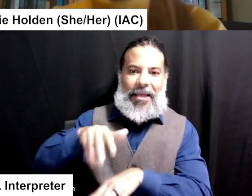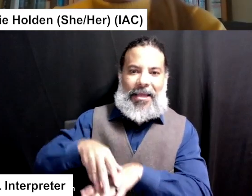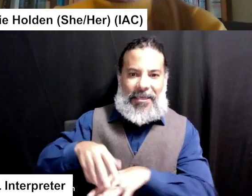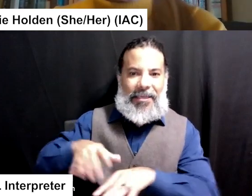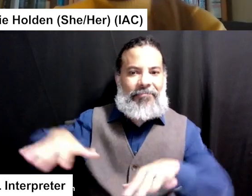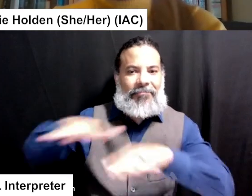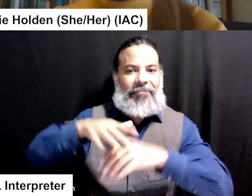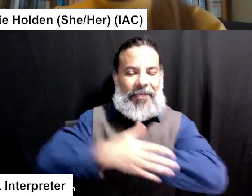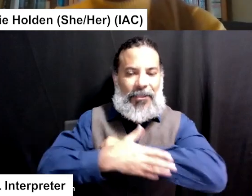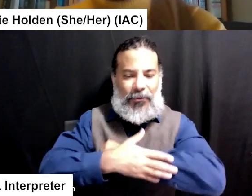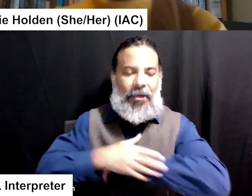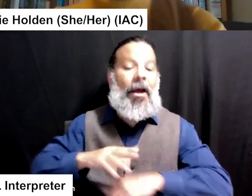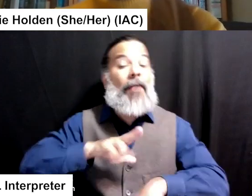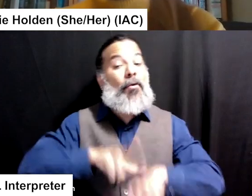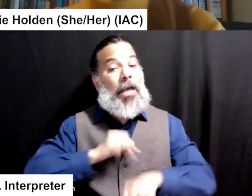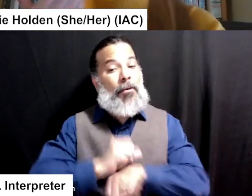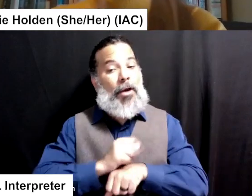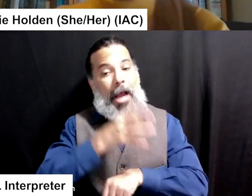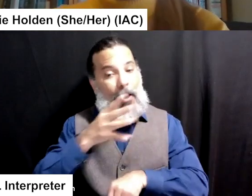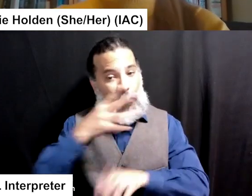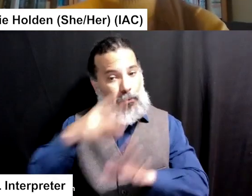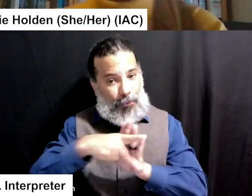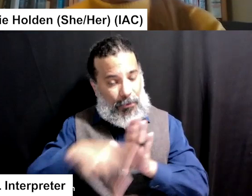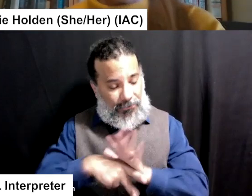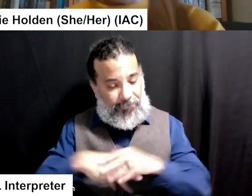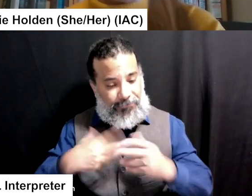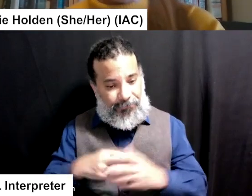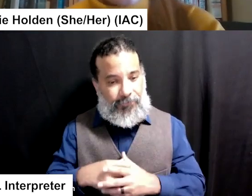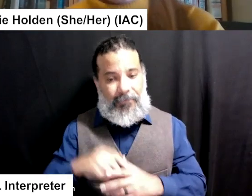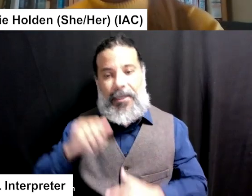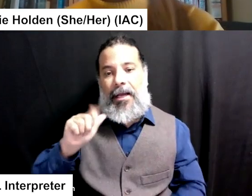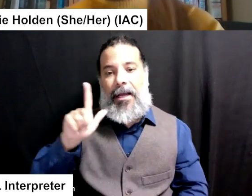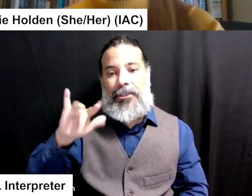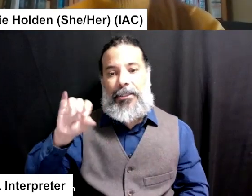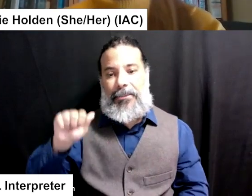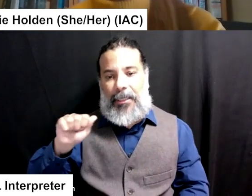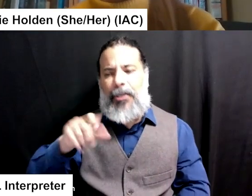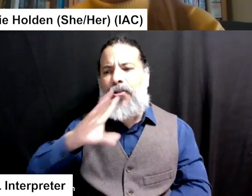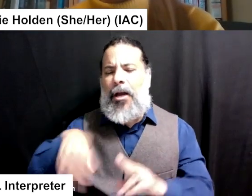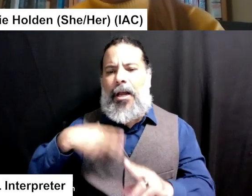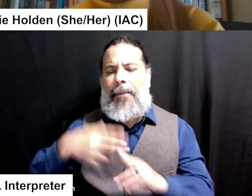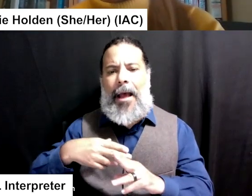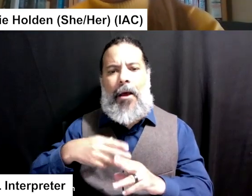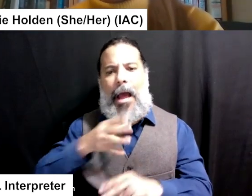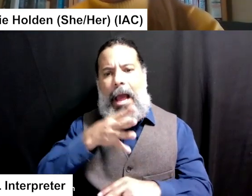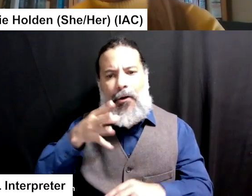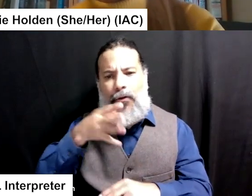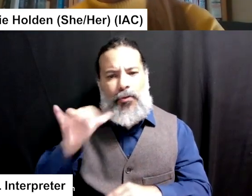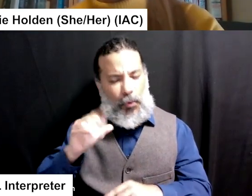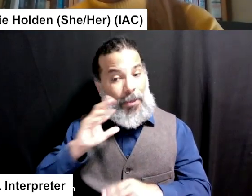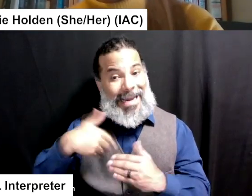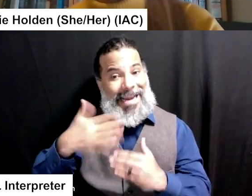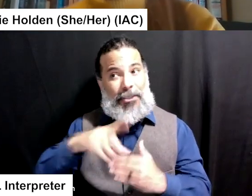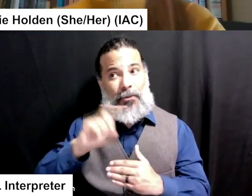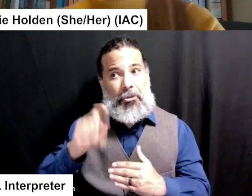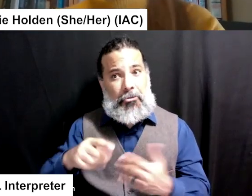of course, work in agriculture policy. Allilsa, you mentioned agriculture. So the next question I'm going to ask